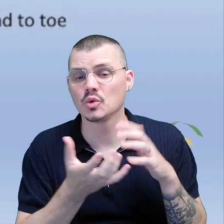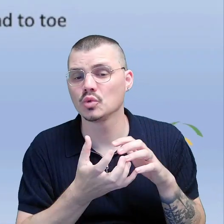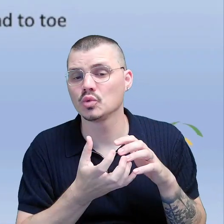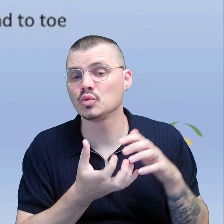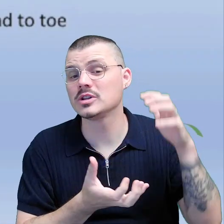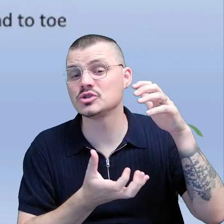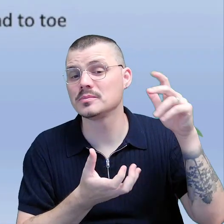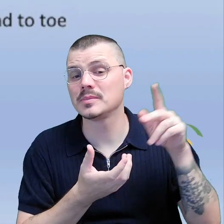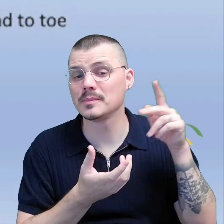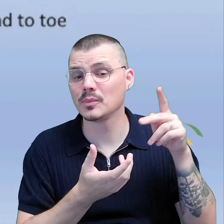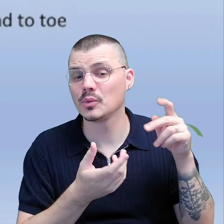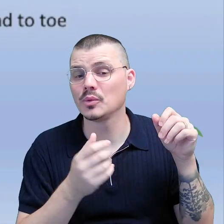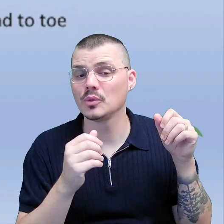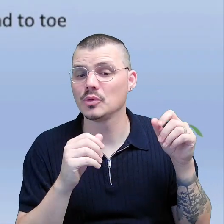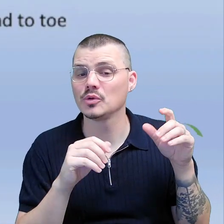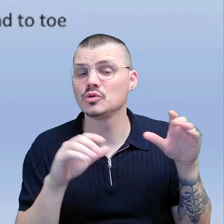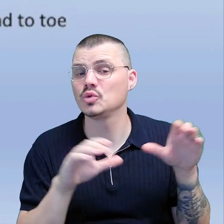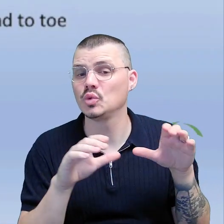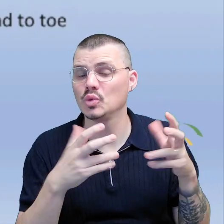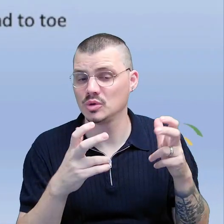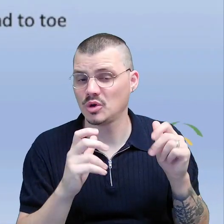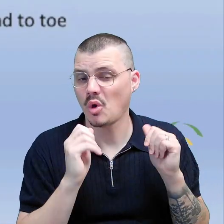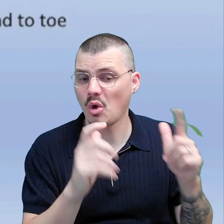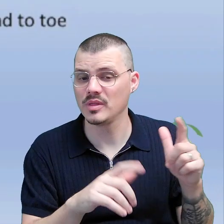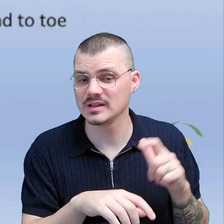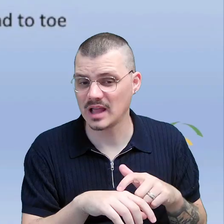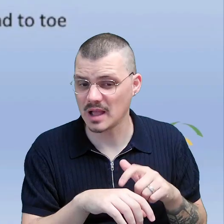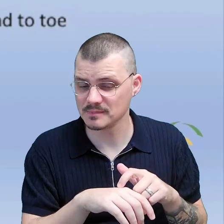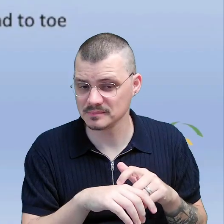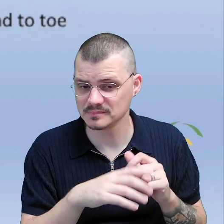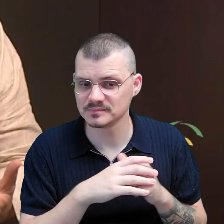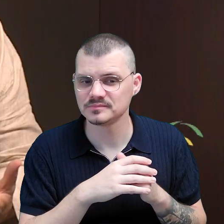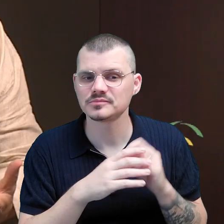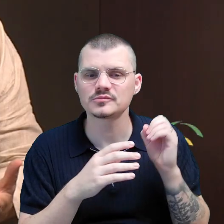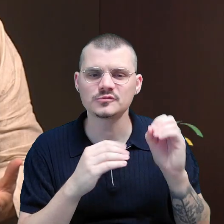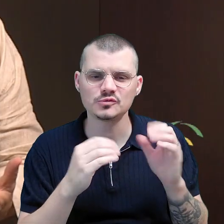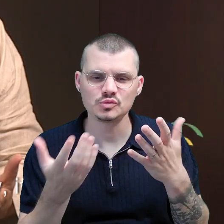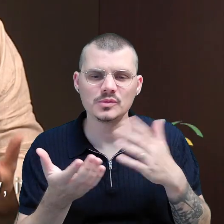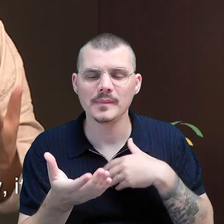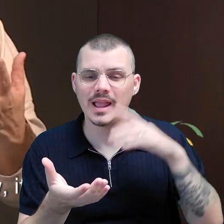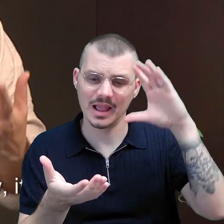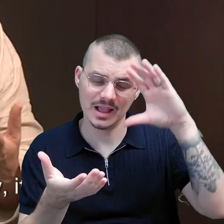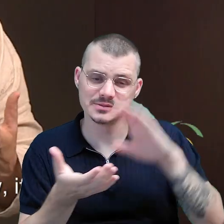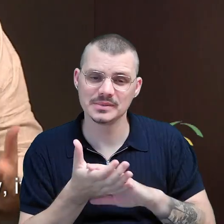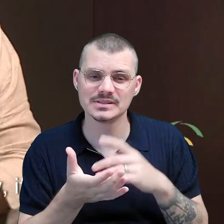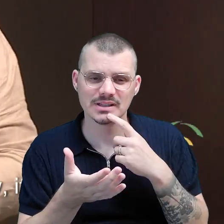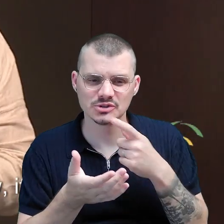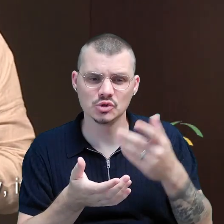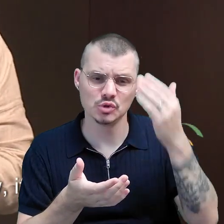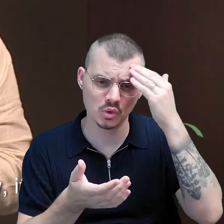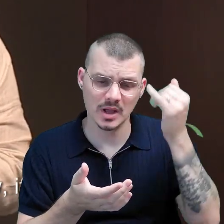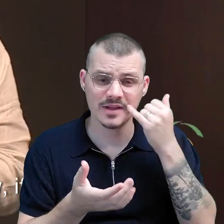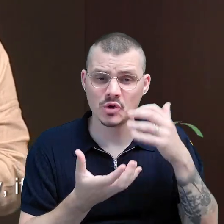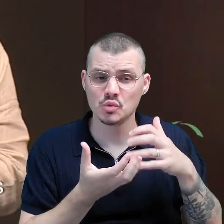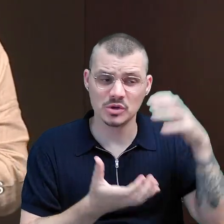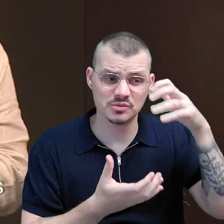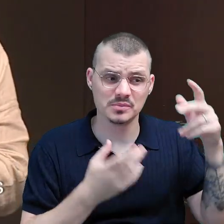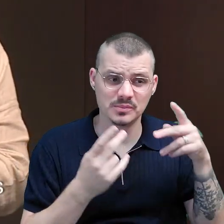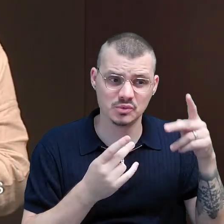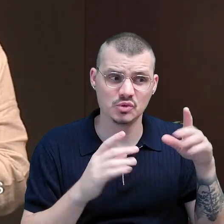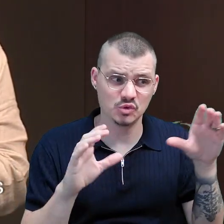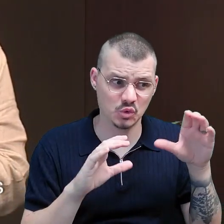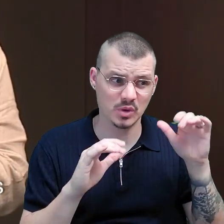rich people do all the time. And so, as my husband says, if